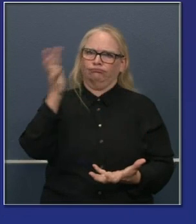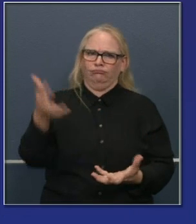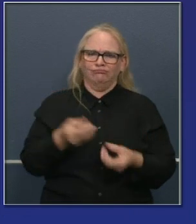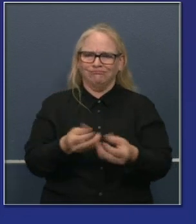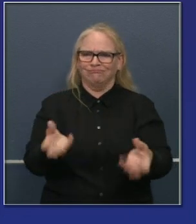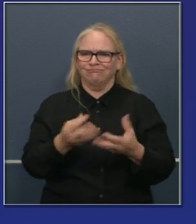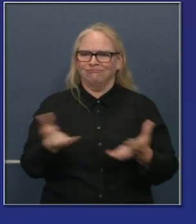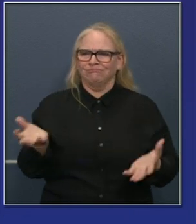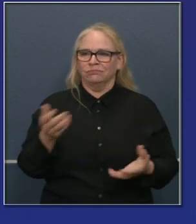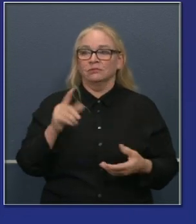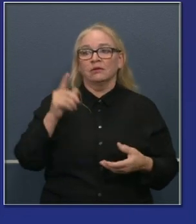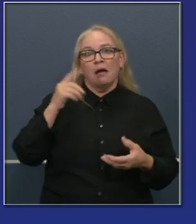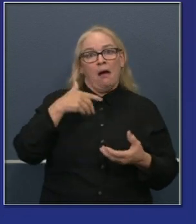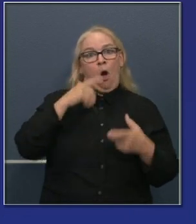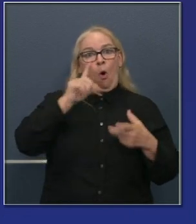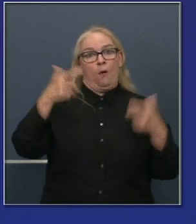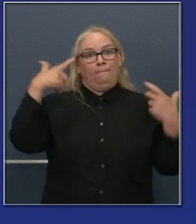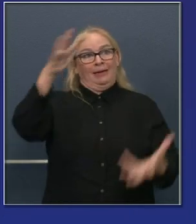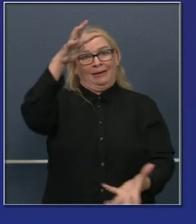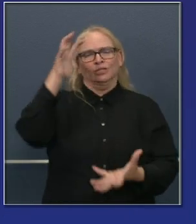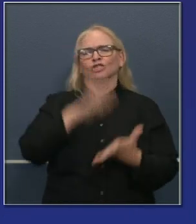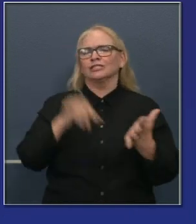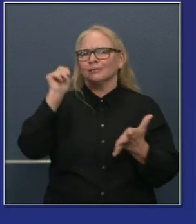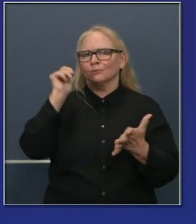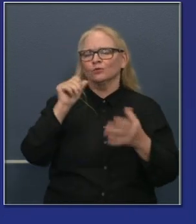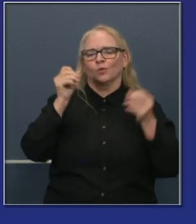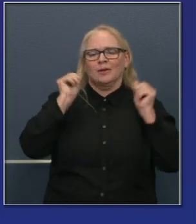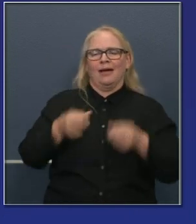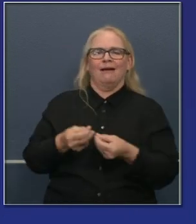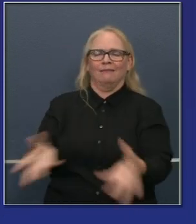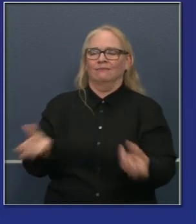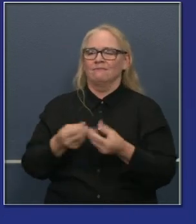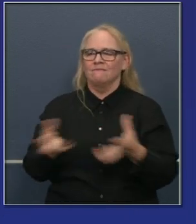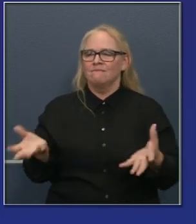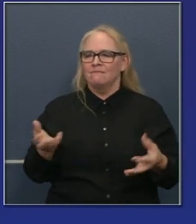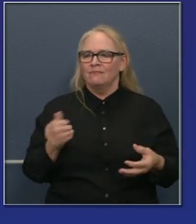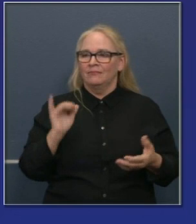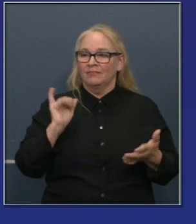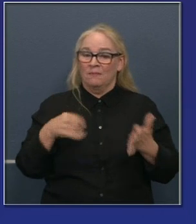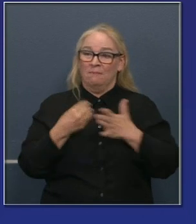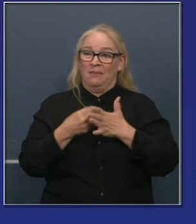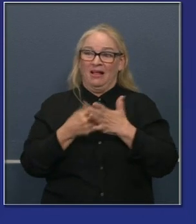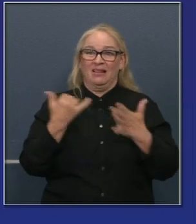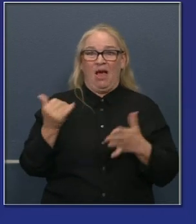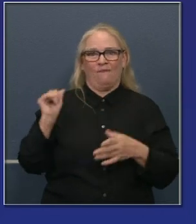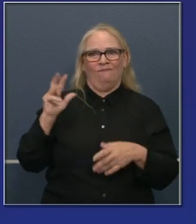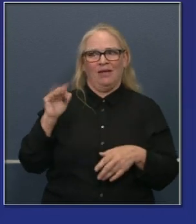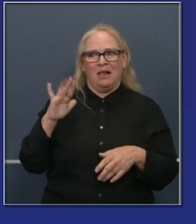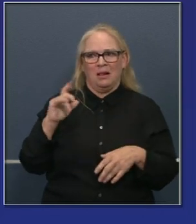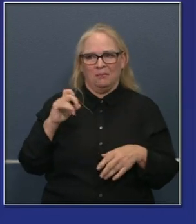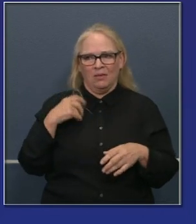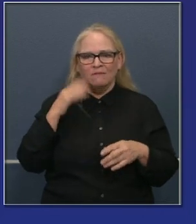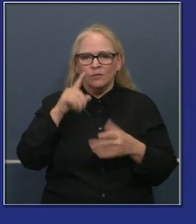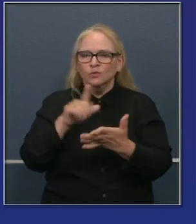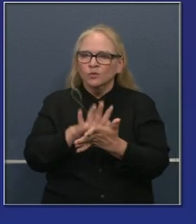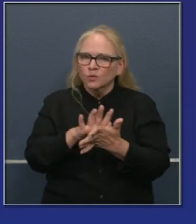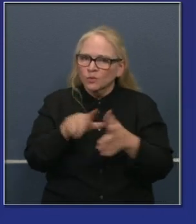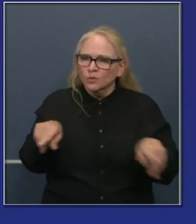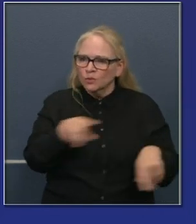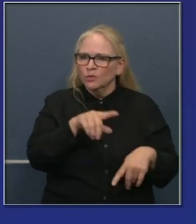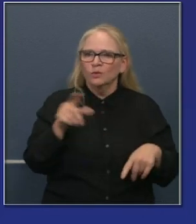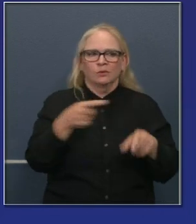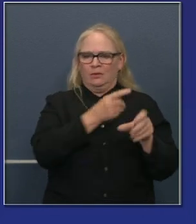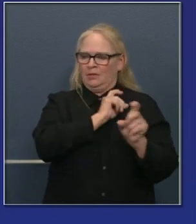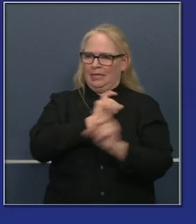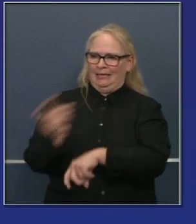early as August 17th, to purchase these devices to get that connectivity moving. Let me just give you a novel example of some of the connectivity. The city of